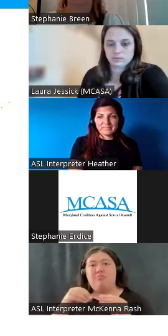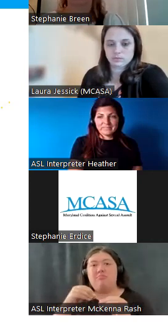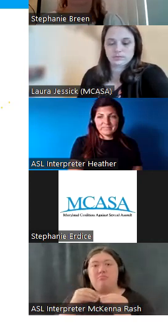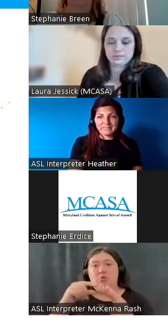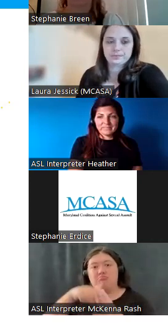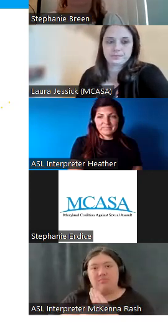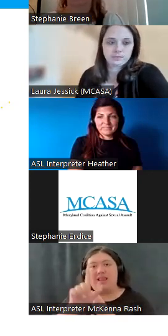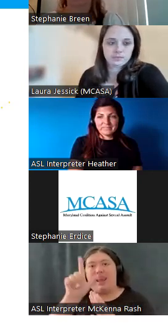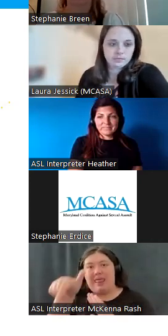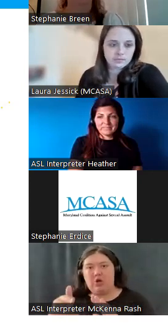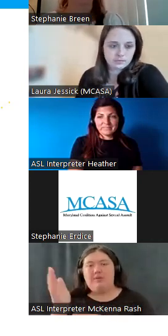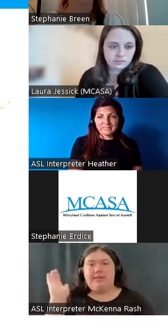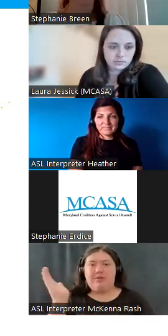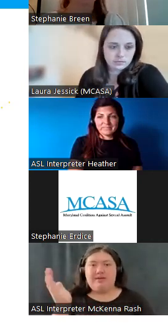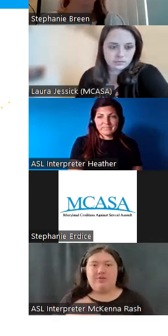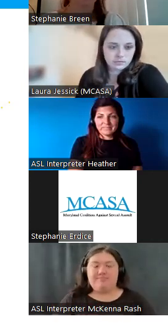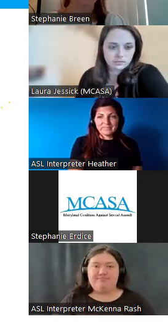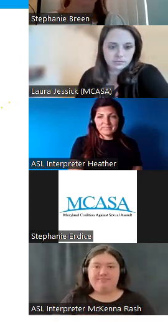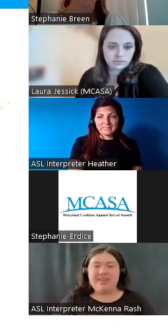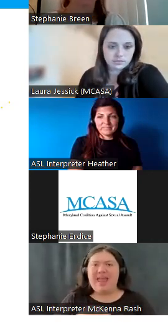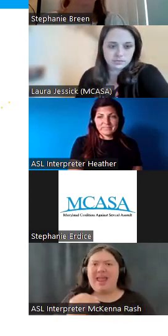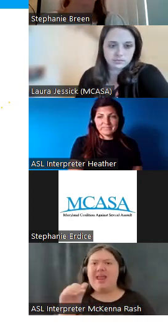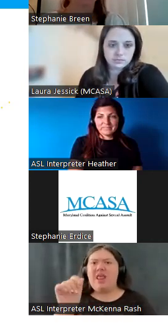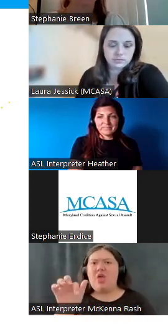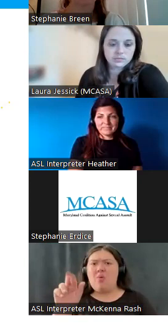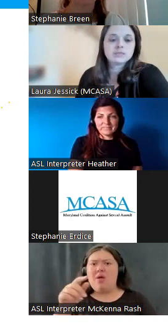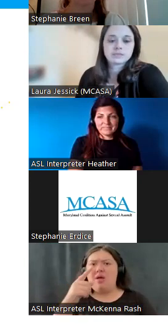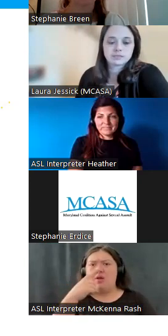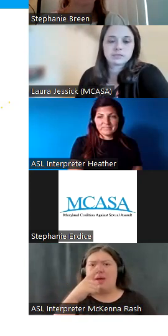presentation. And Laura, do you mind